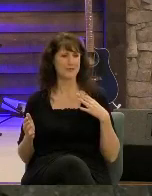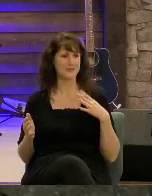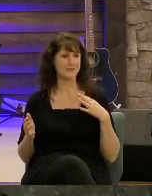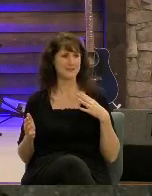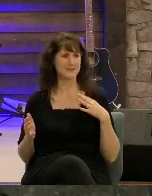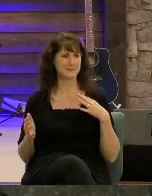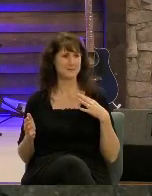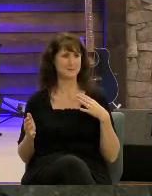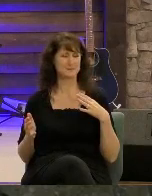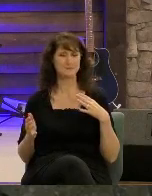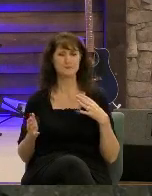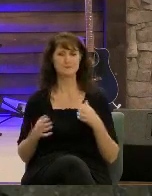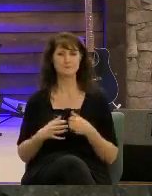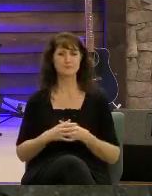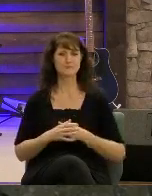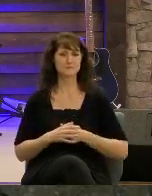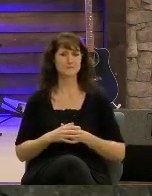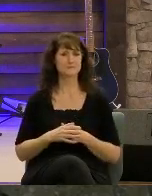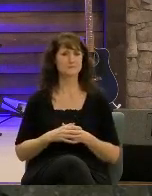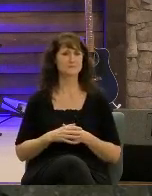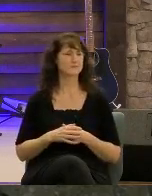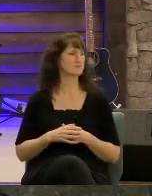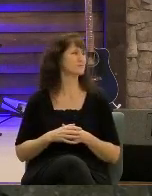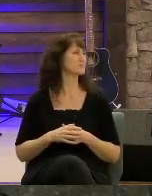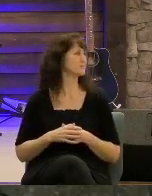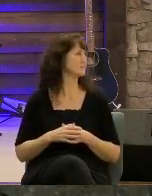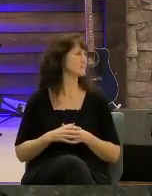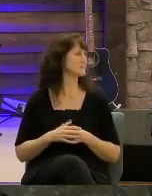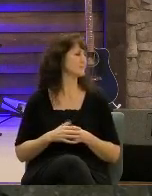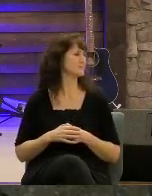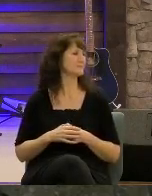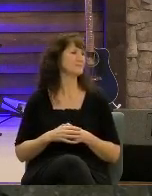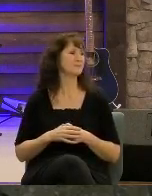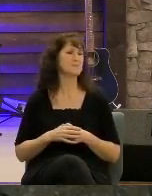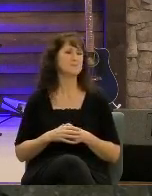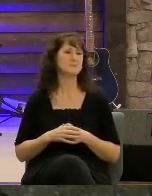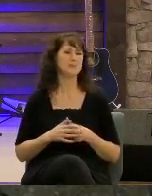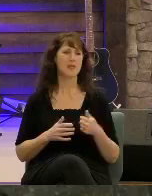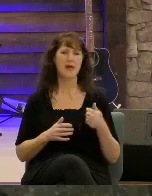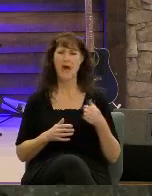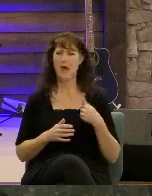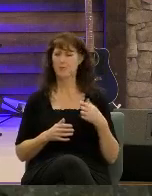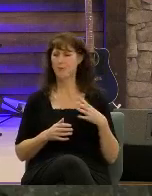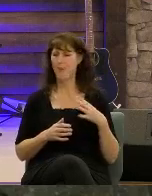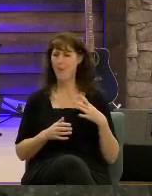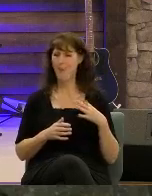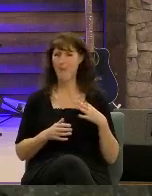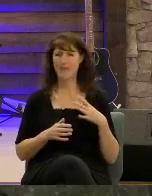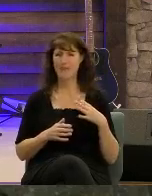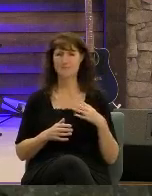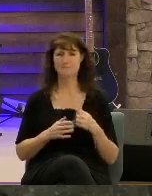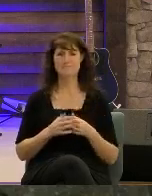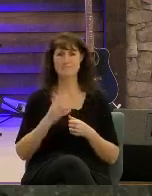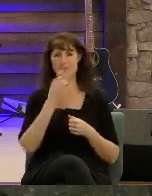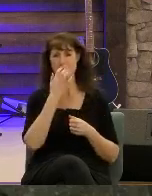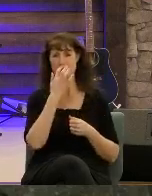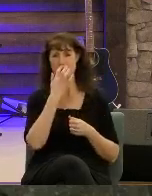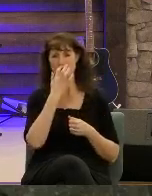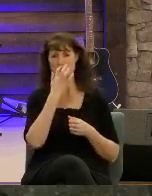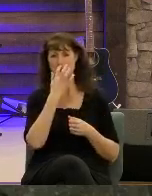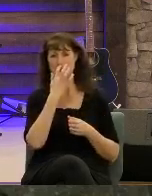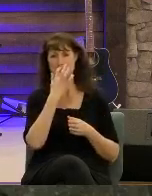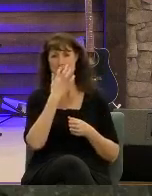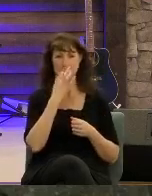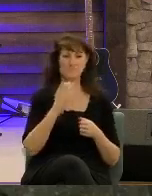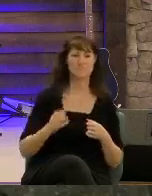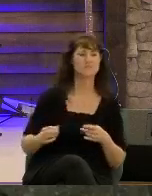and something, I don't know, a bag of chips, yeah. Yeah, I'm stealing all his thing today, all his thing, okay. All that and a